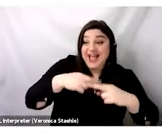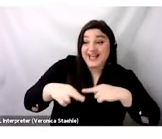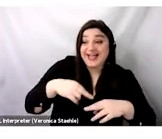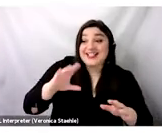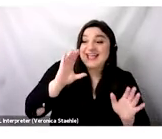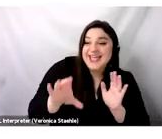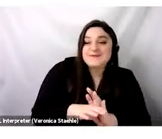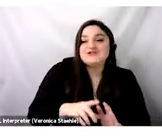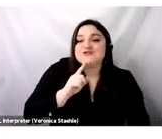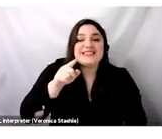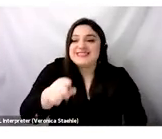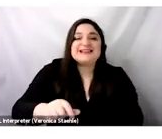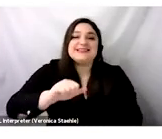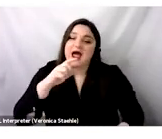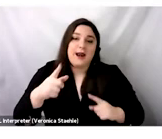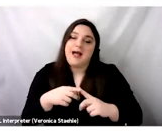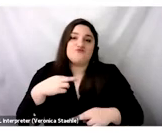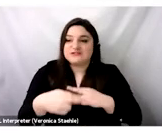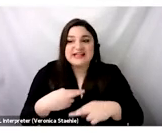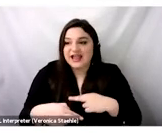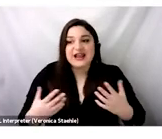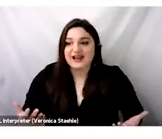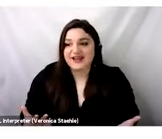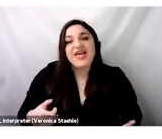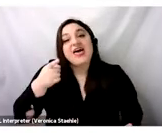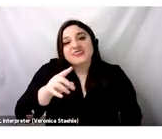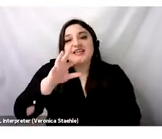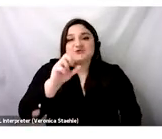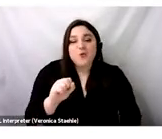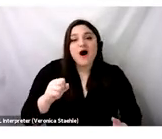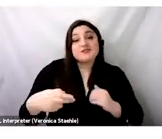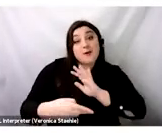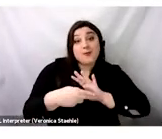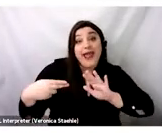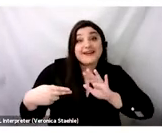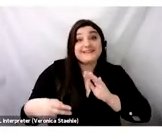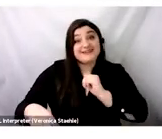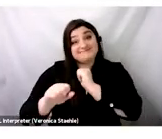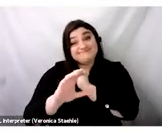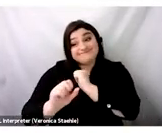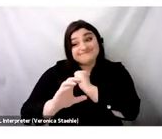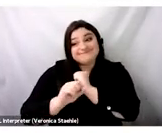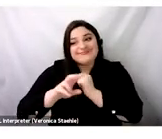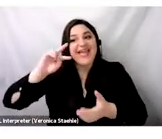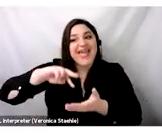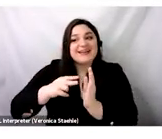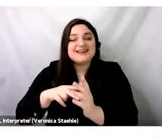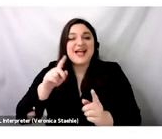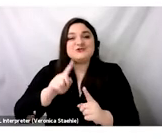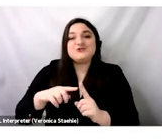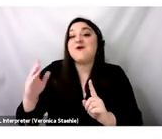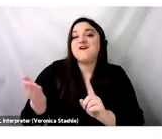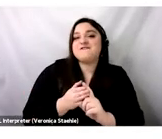a marketing ploy kind of co-opted by plastics producers to confuse people into thinking that it